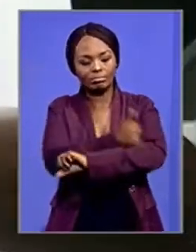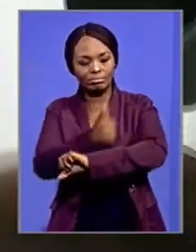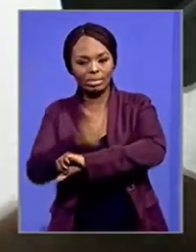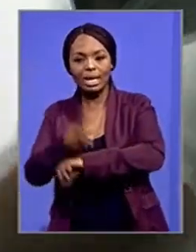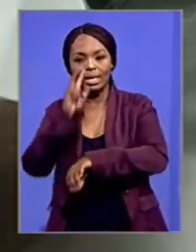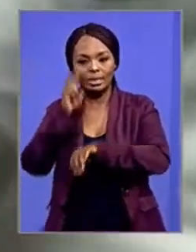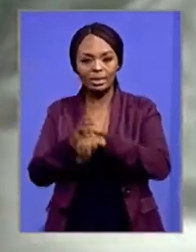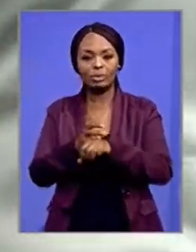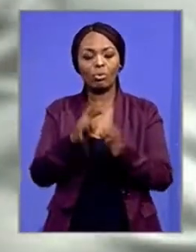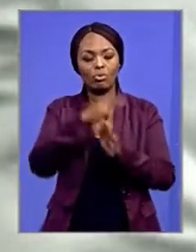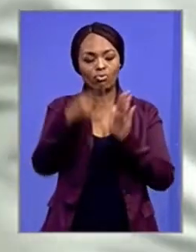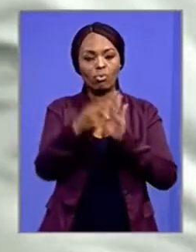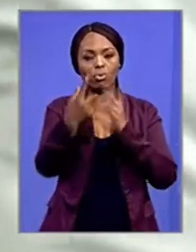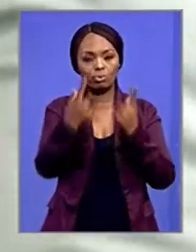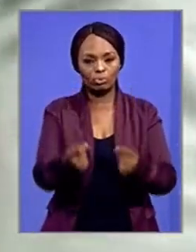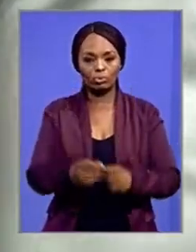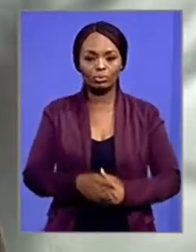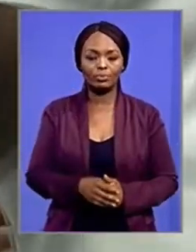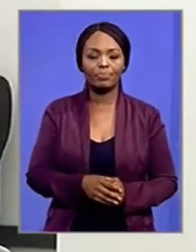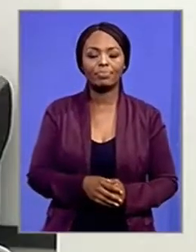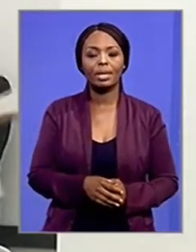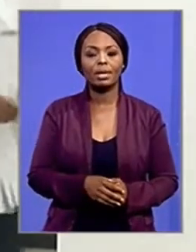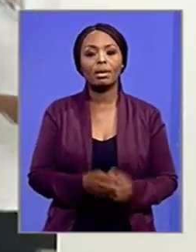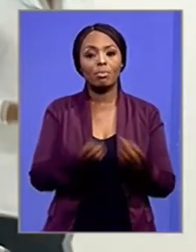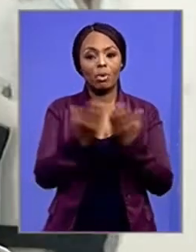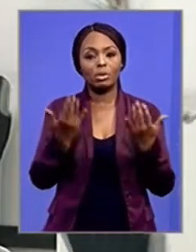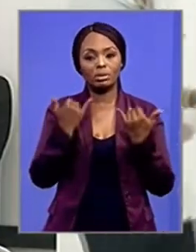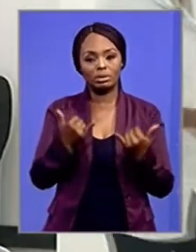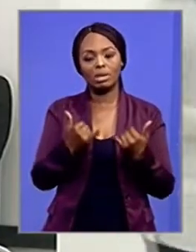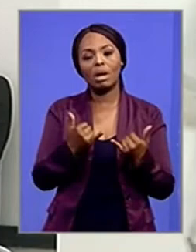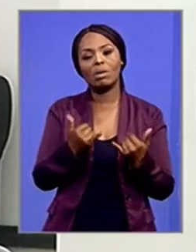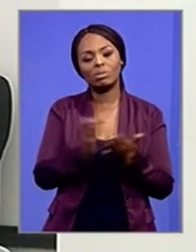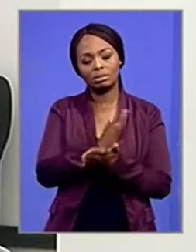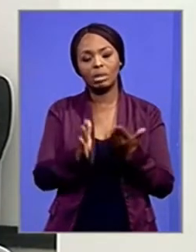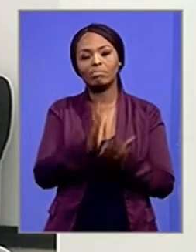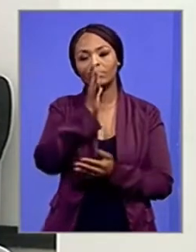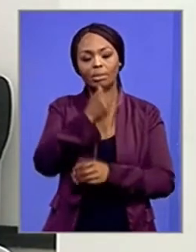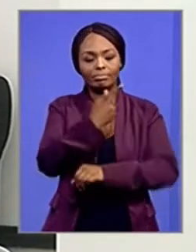2 ho ba dimilione di 6 ba entile kgahlano le tshwaetso tsa COVID-19.